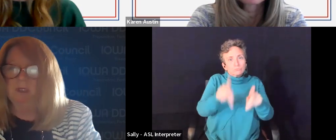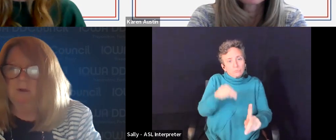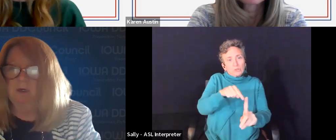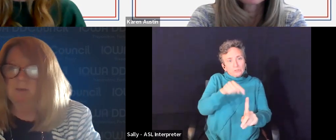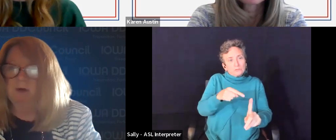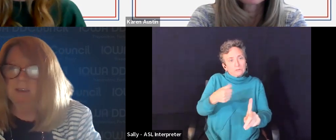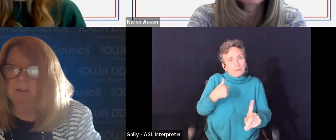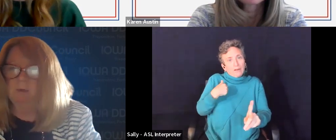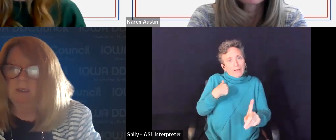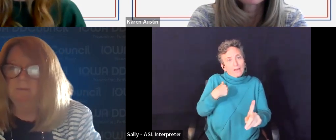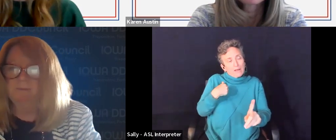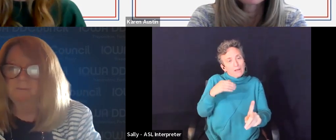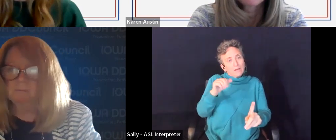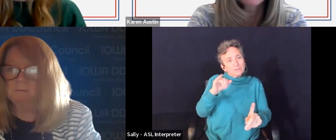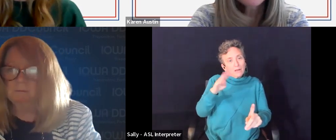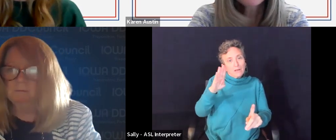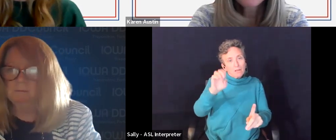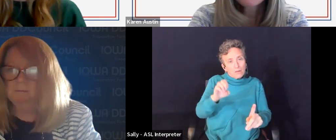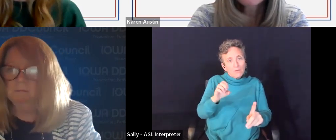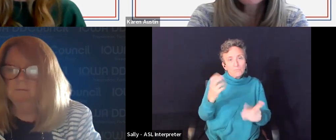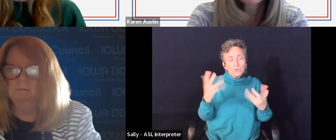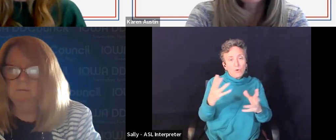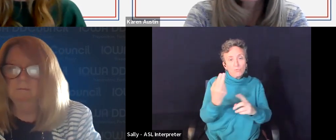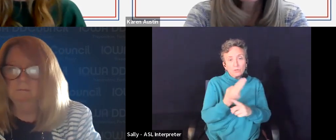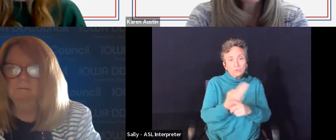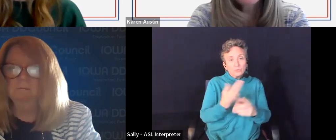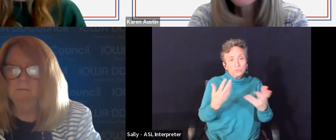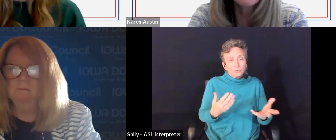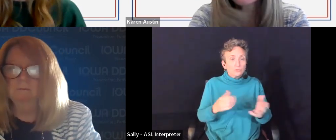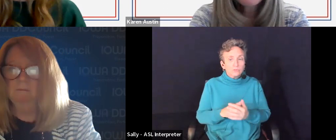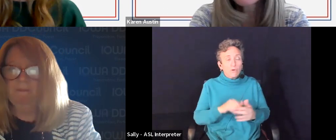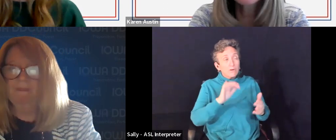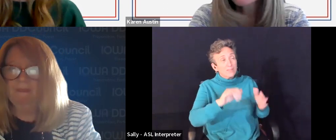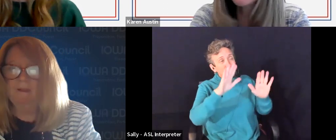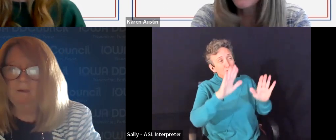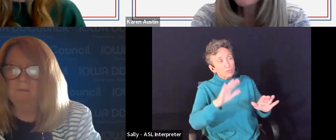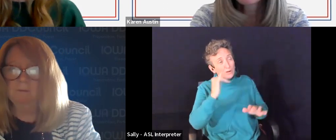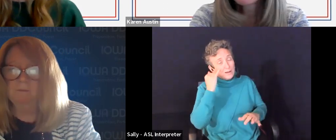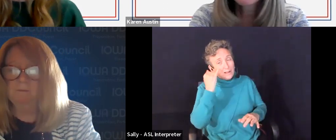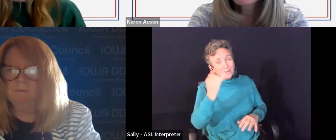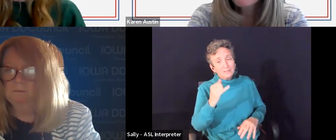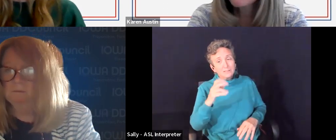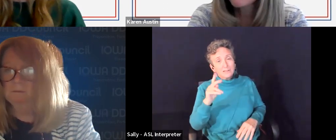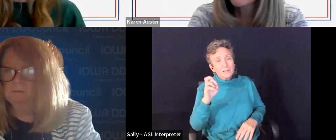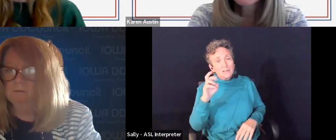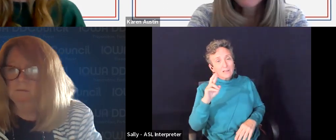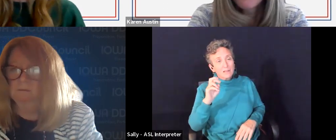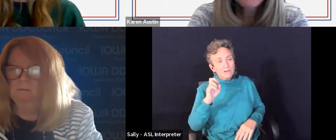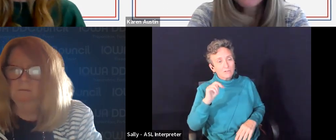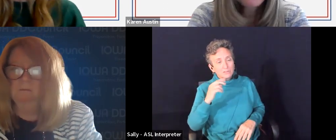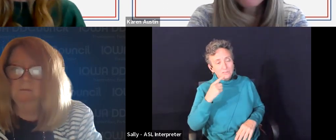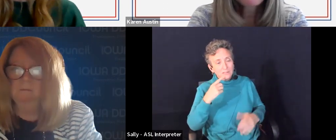users share their experiences with it. That's a great idea. We appreciate any ideas like that. Please send them our way,